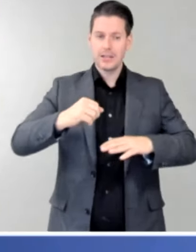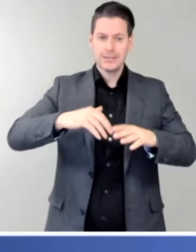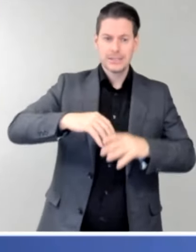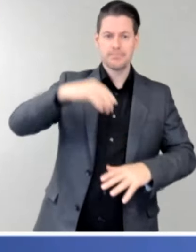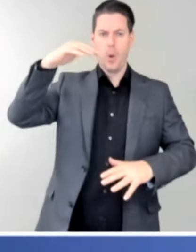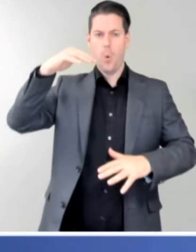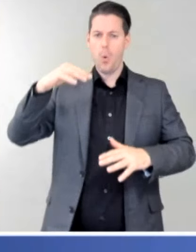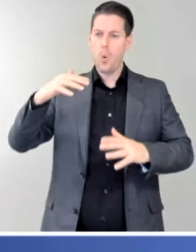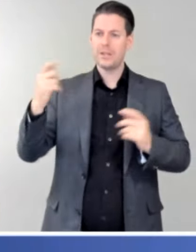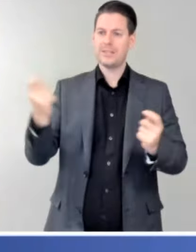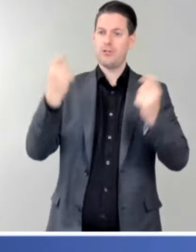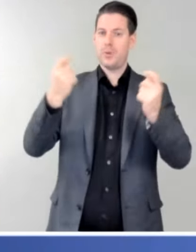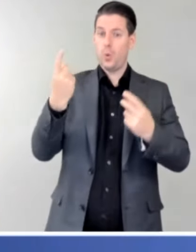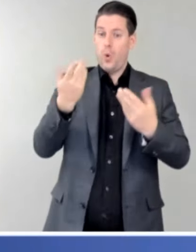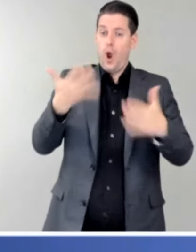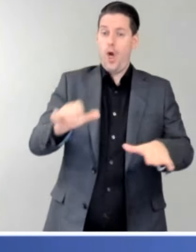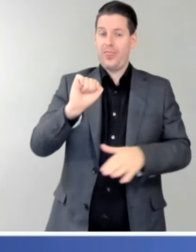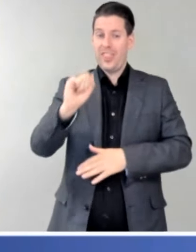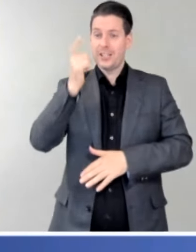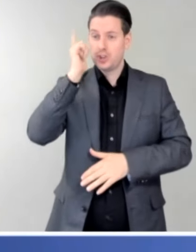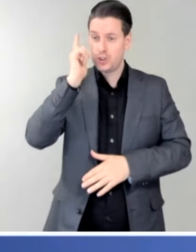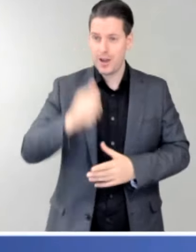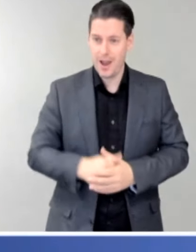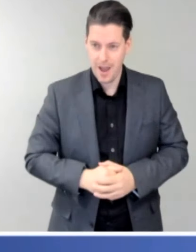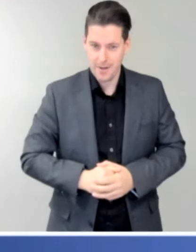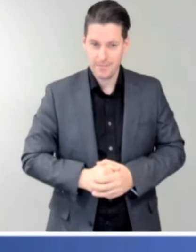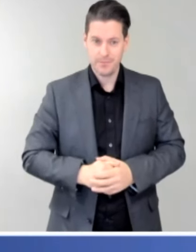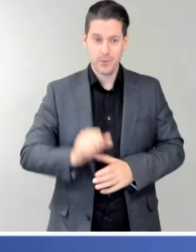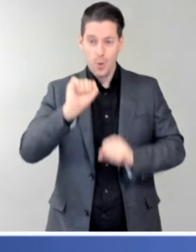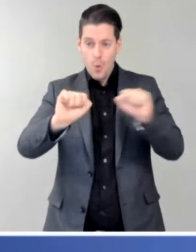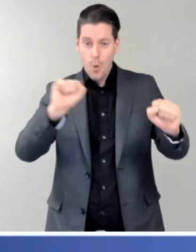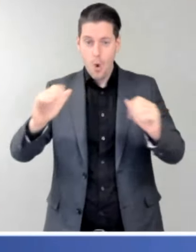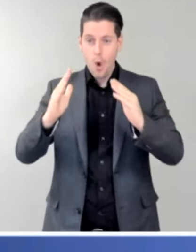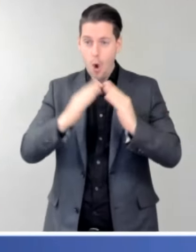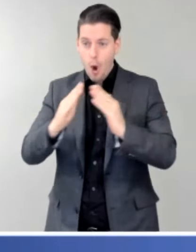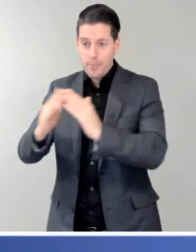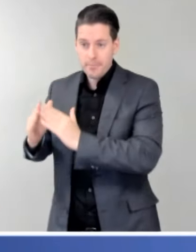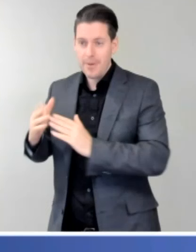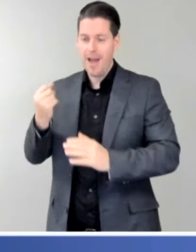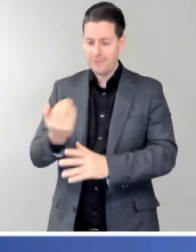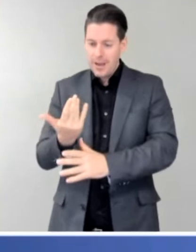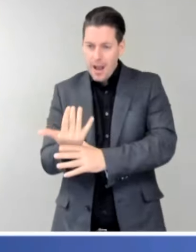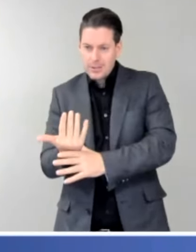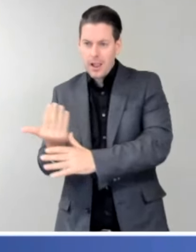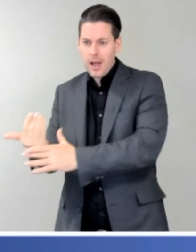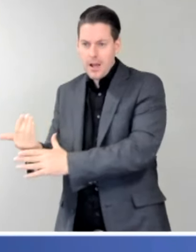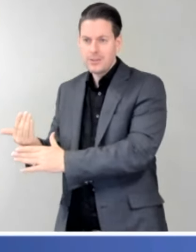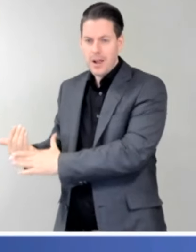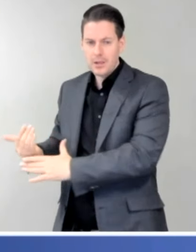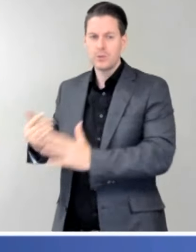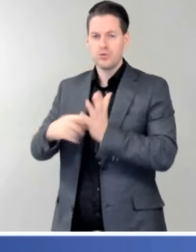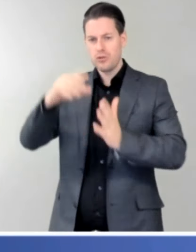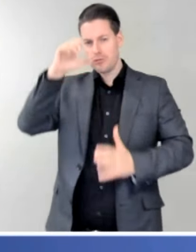teacher. In homes, family gatherings are illuminated by candles lit in memory of beloved